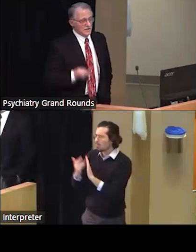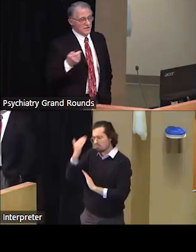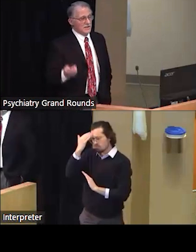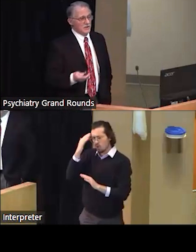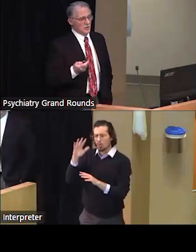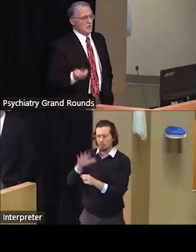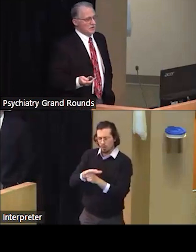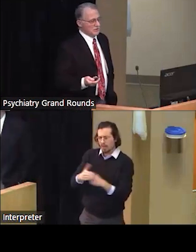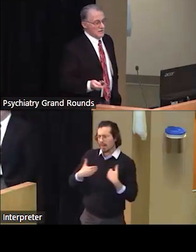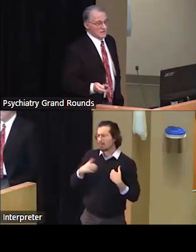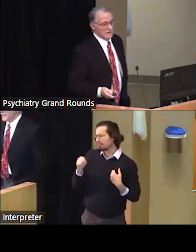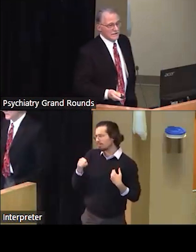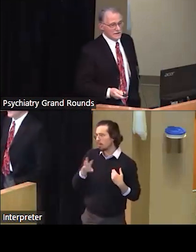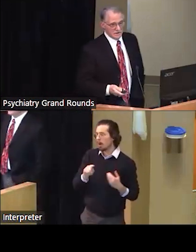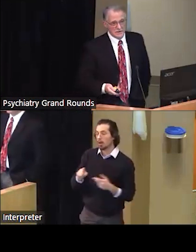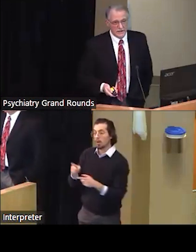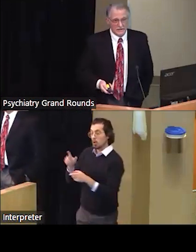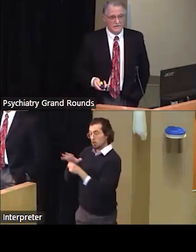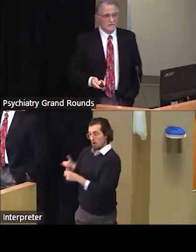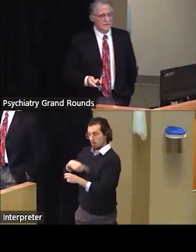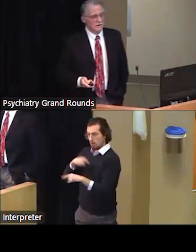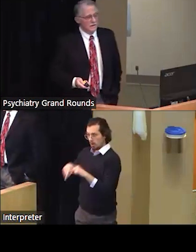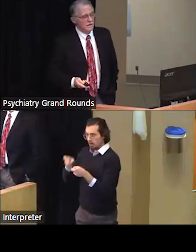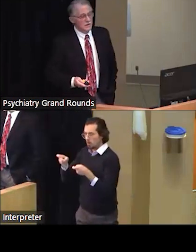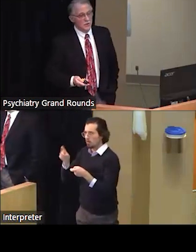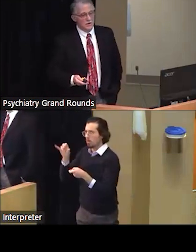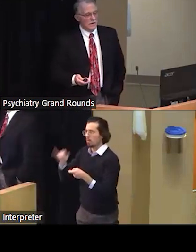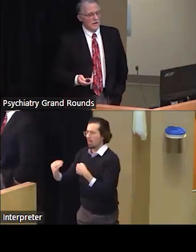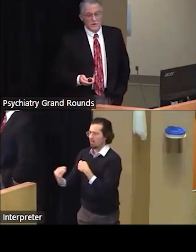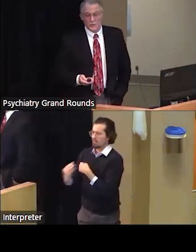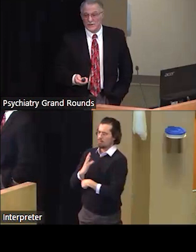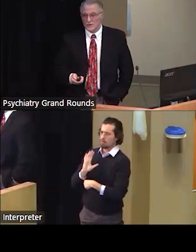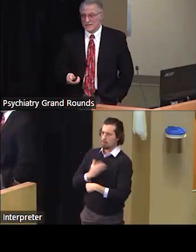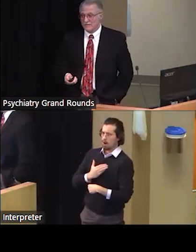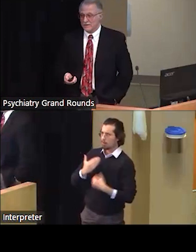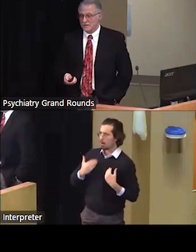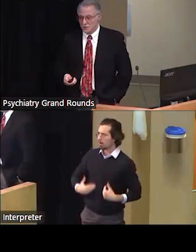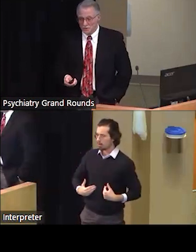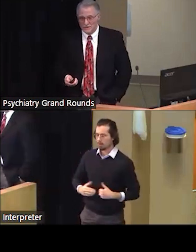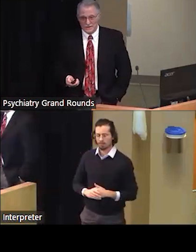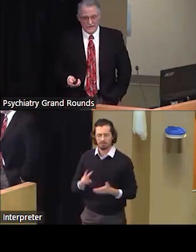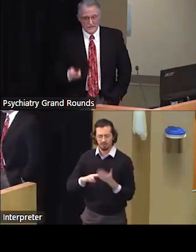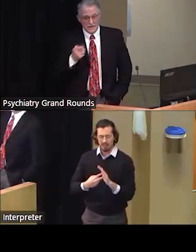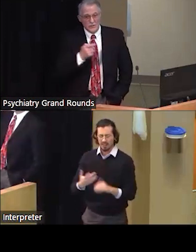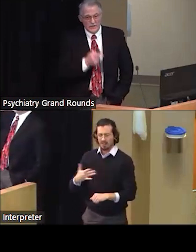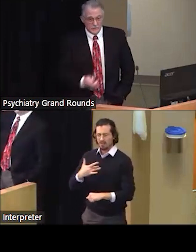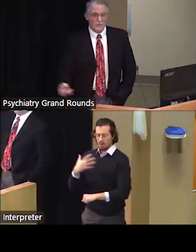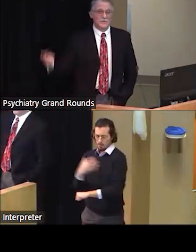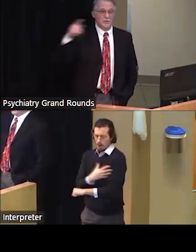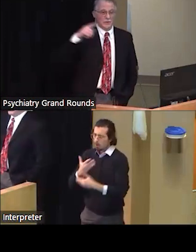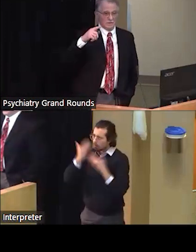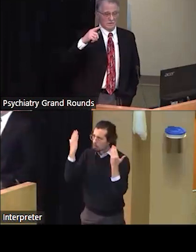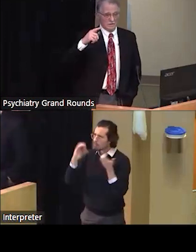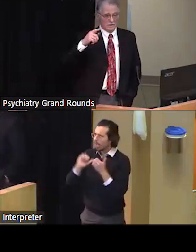stress. It's the uncontrollable stress that is the toxin. So how do we relieve the uncontrollability? We need